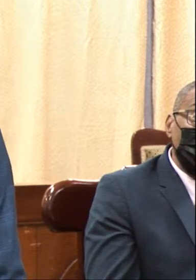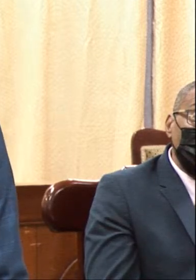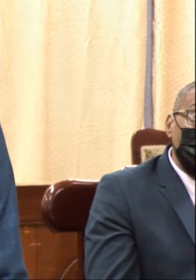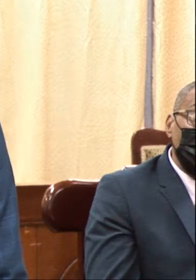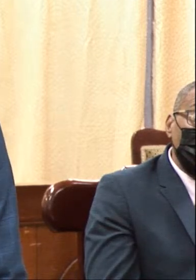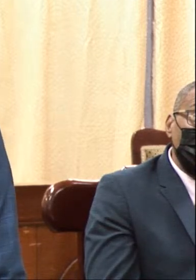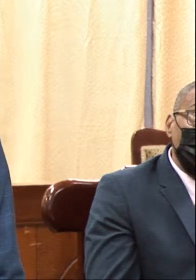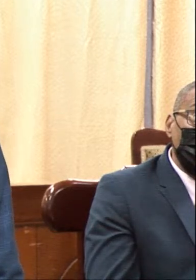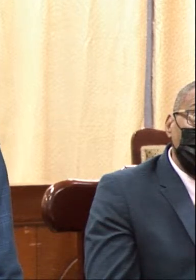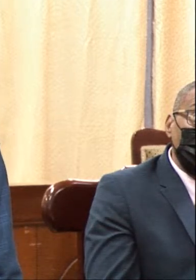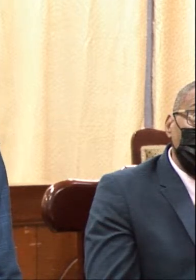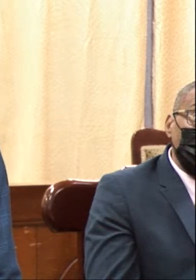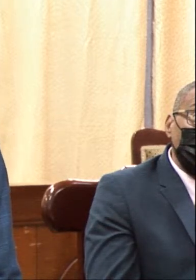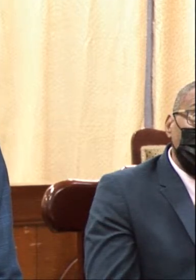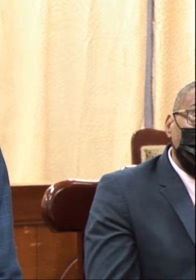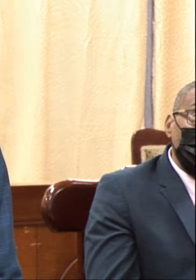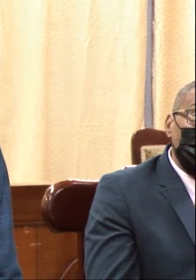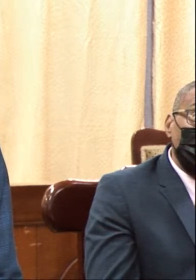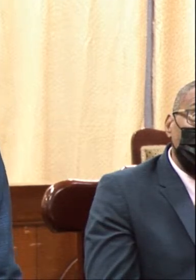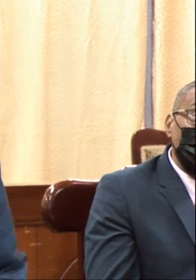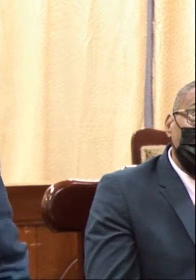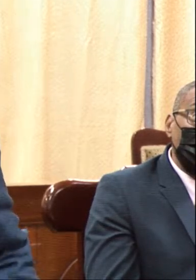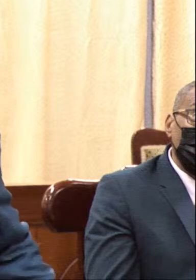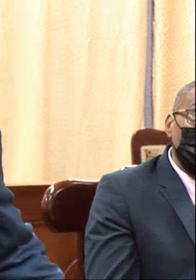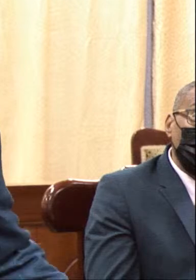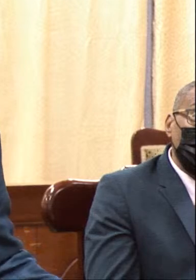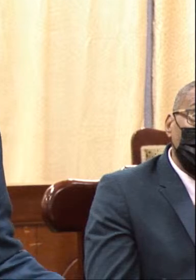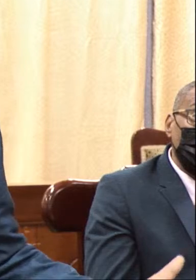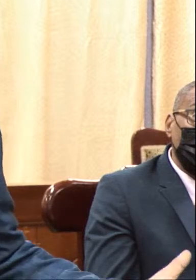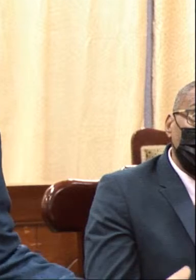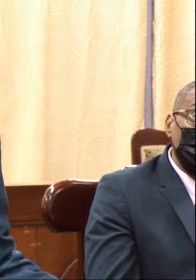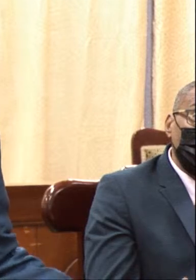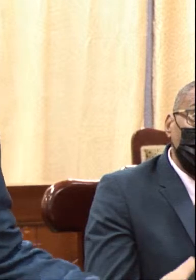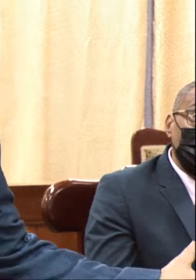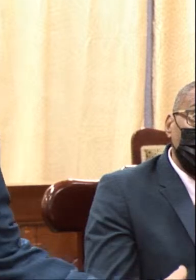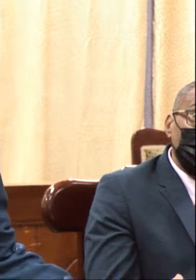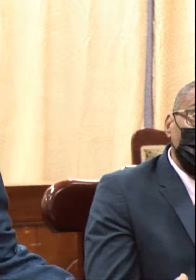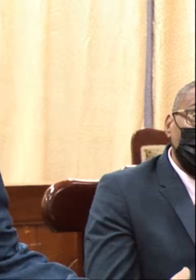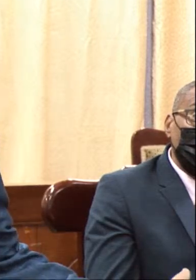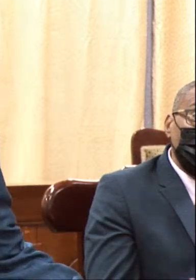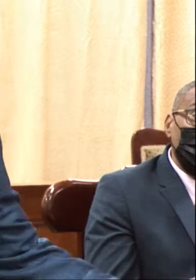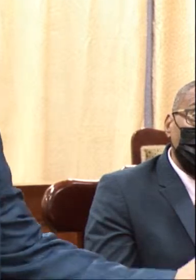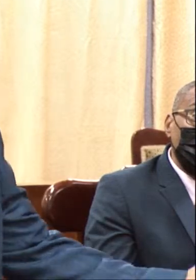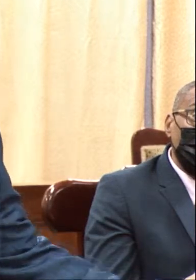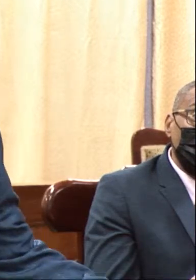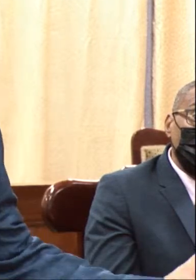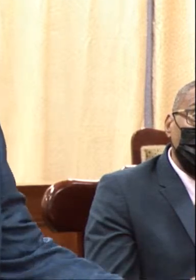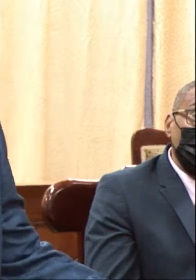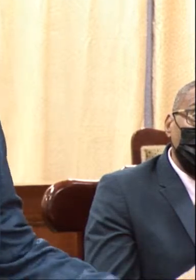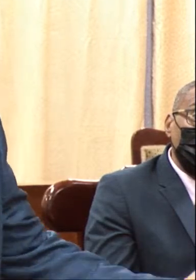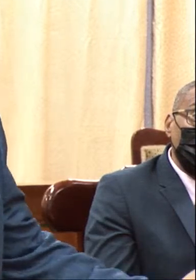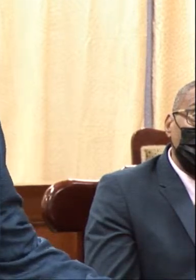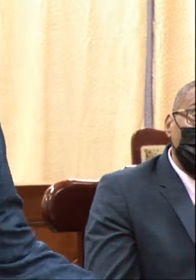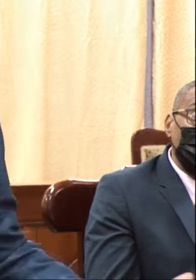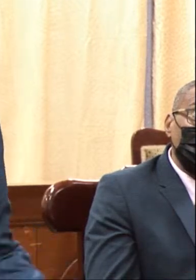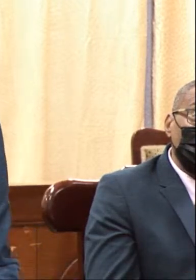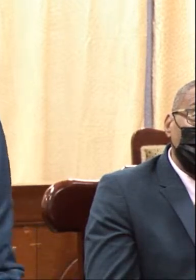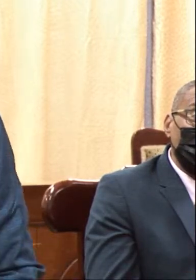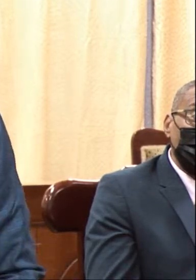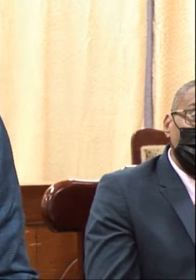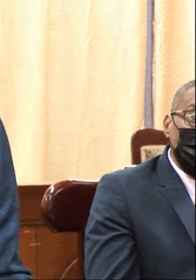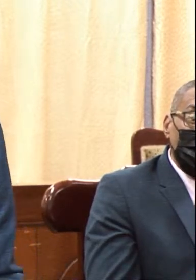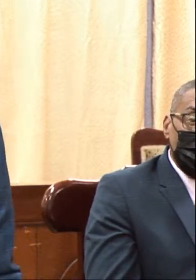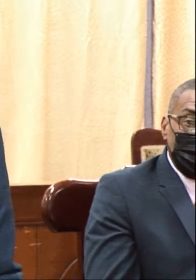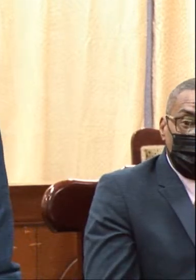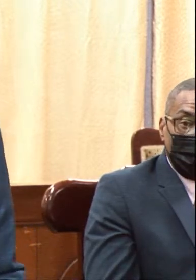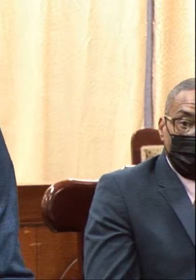the week after next? These are simple, common queries that I'm asking to have information so that I can prepare